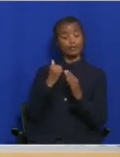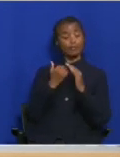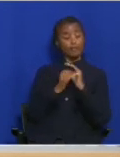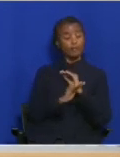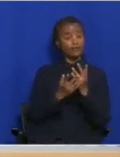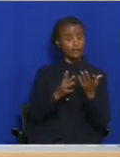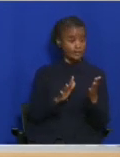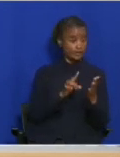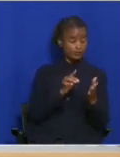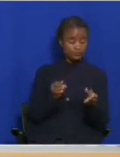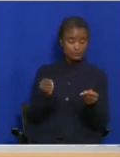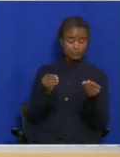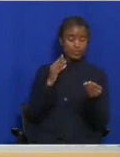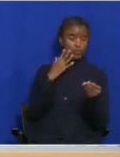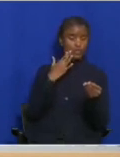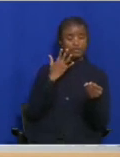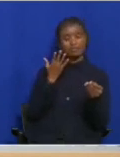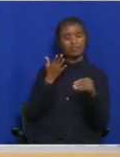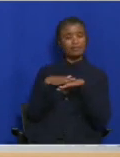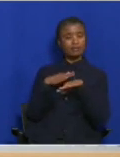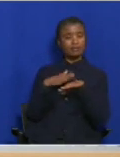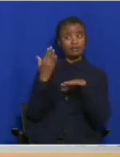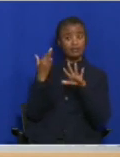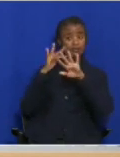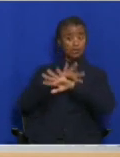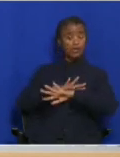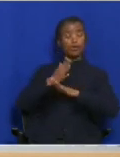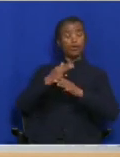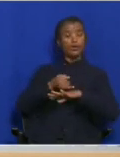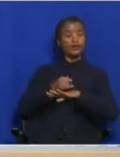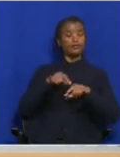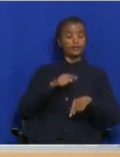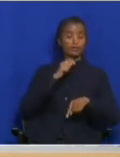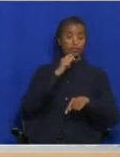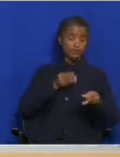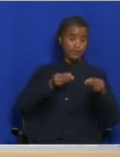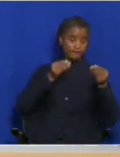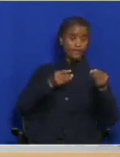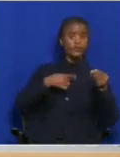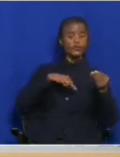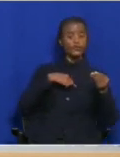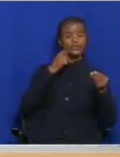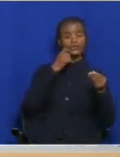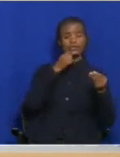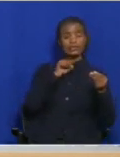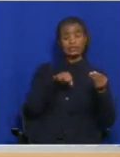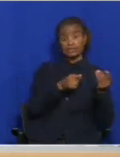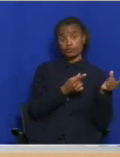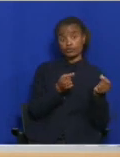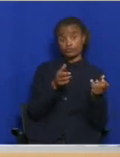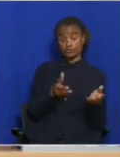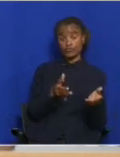last night, if not early this morning. And we did say that if that's going to be the case, that the Commission, for whatever